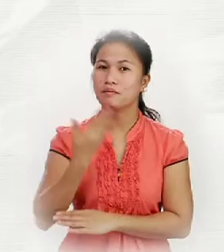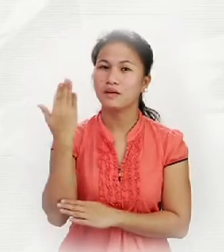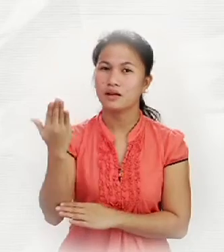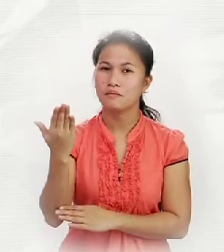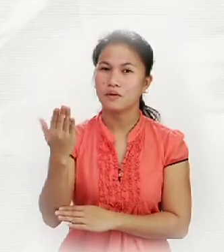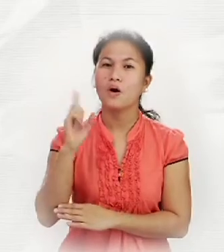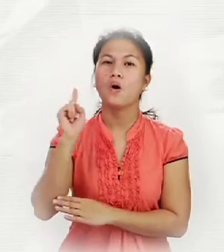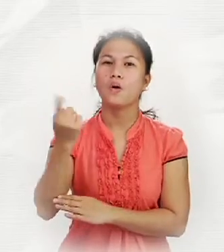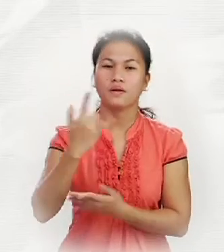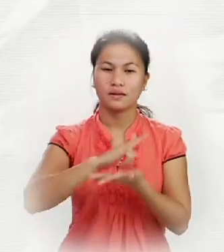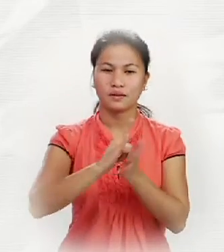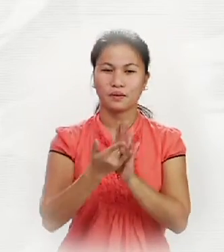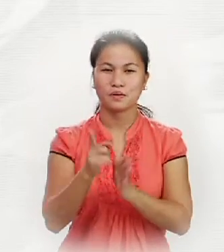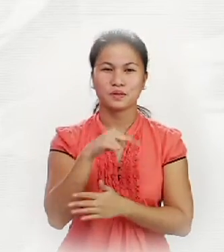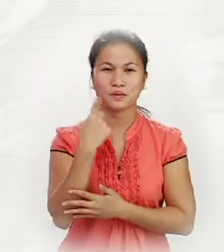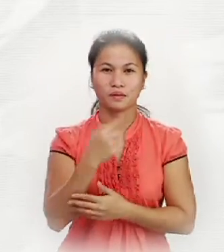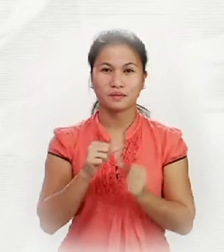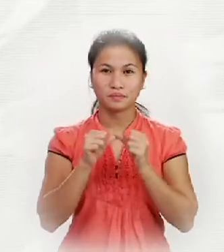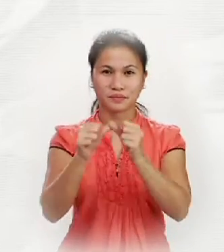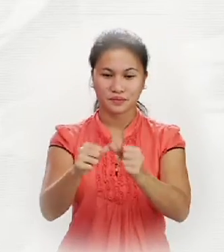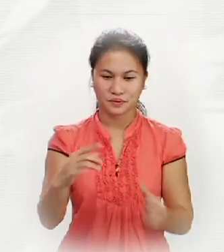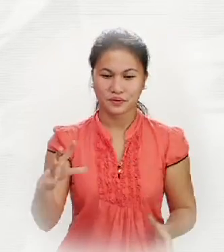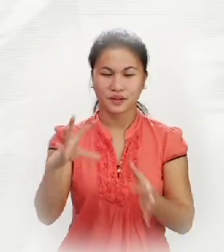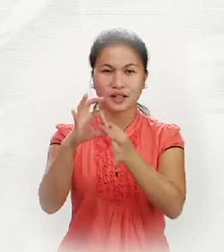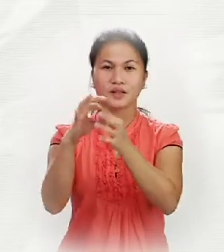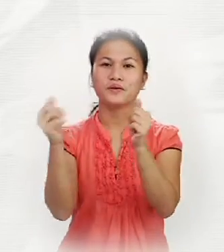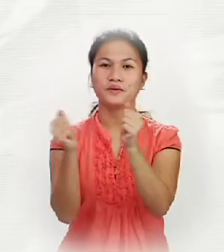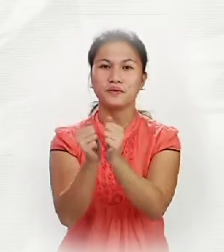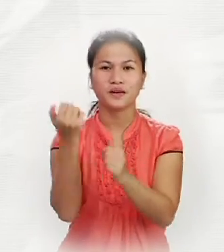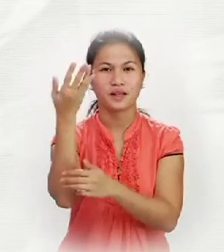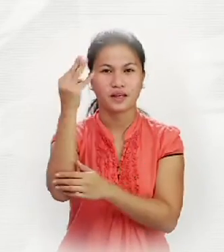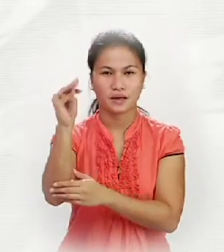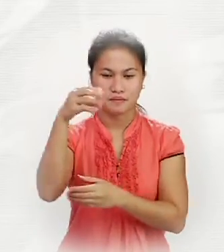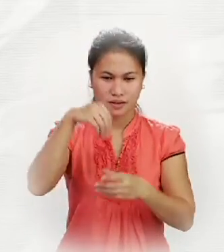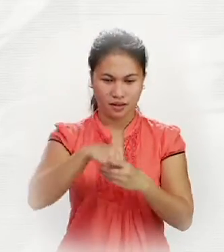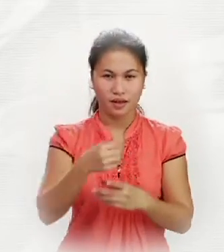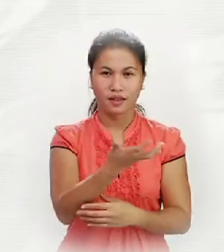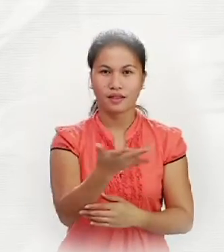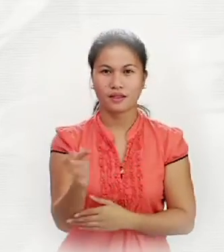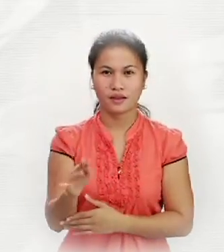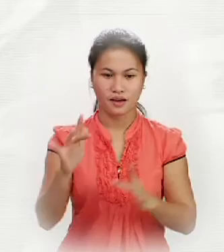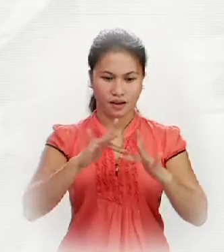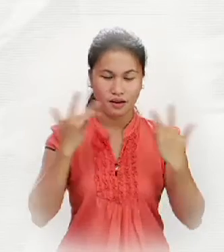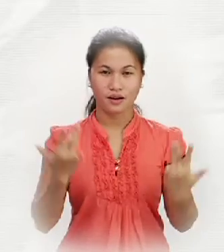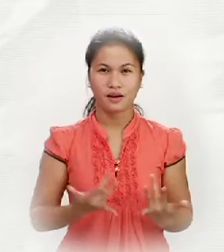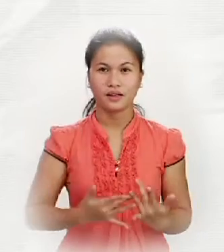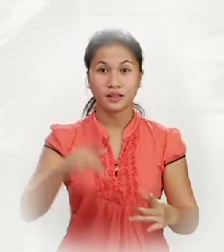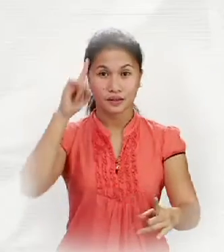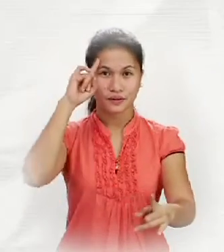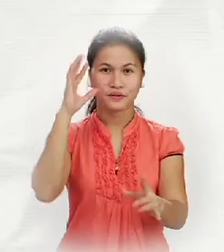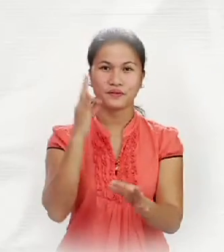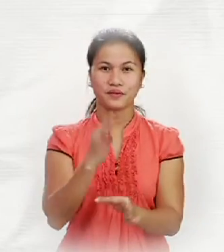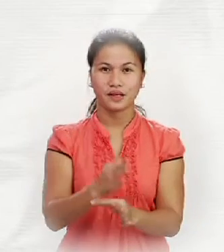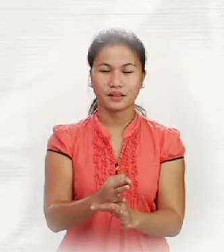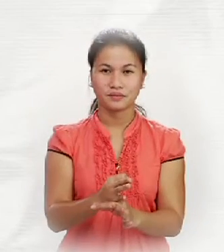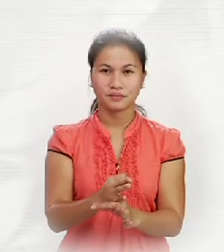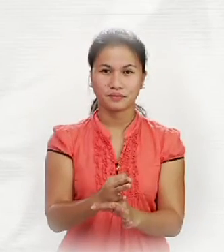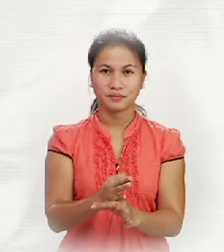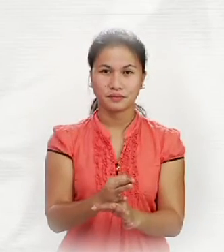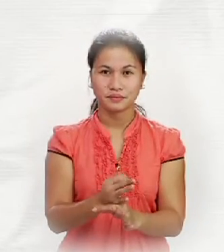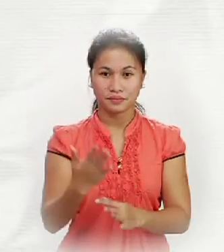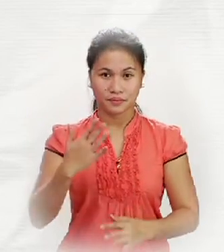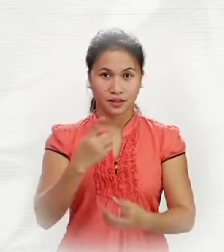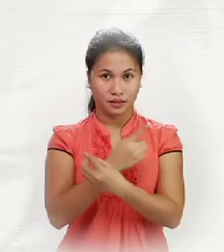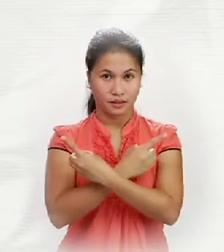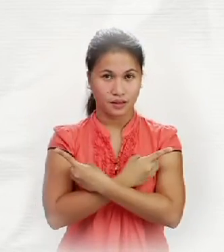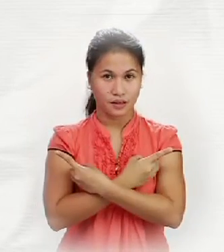Only those who remained connected with Him in their hearts. Faith. My dear brothers